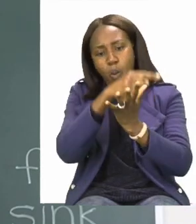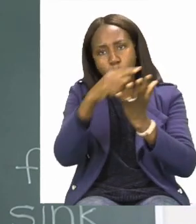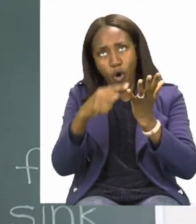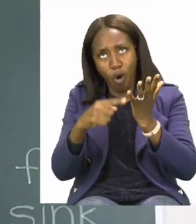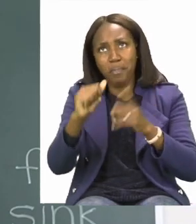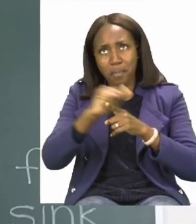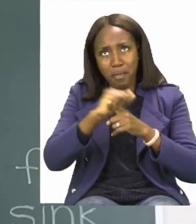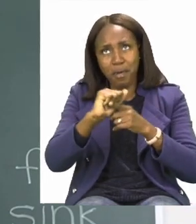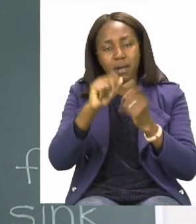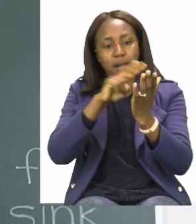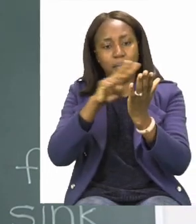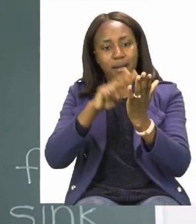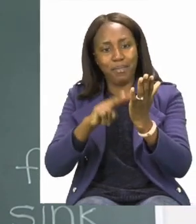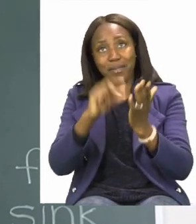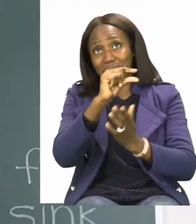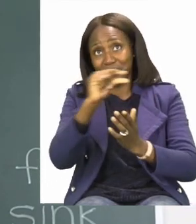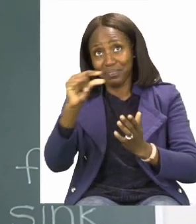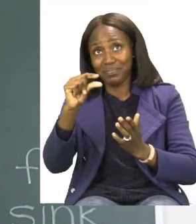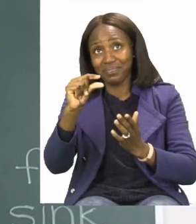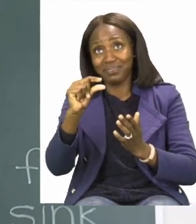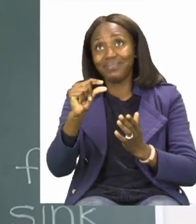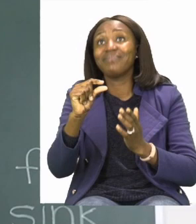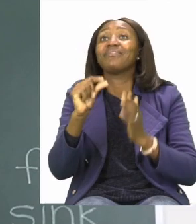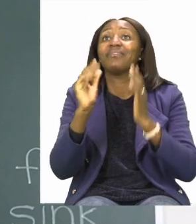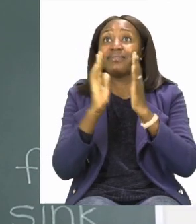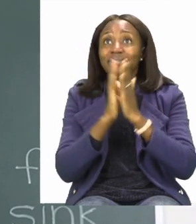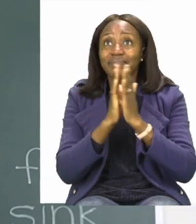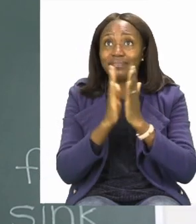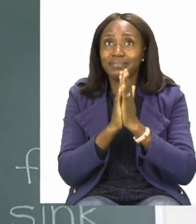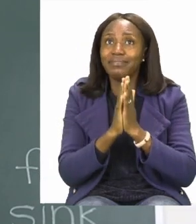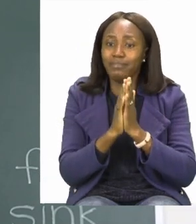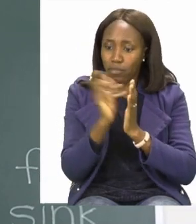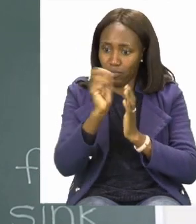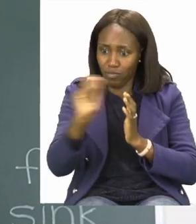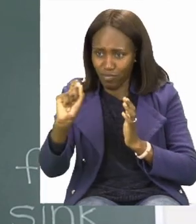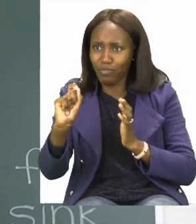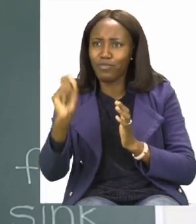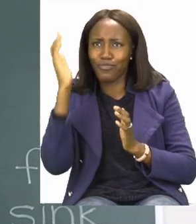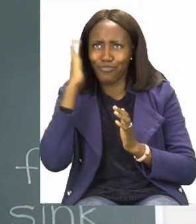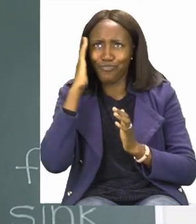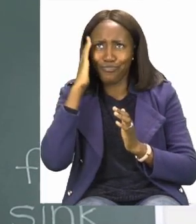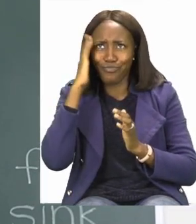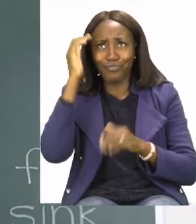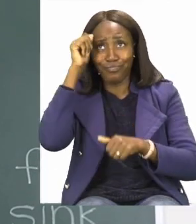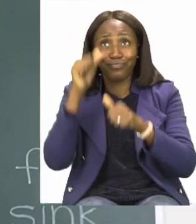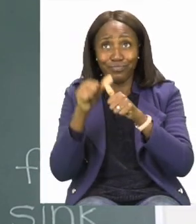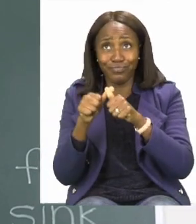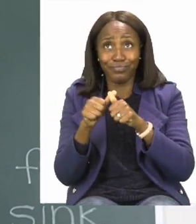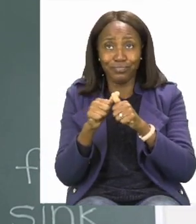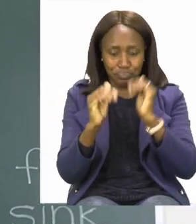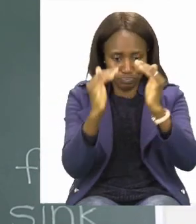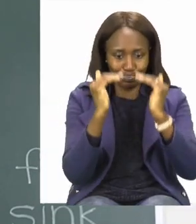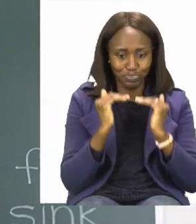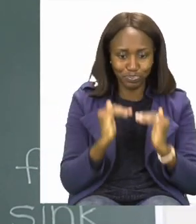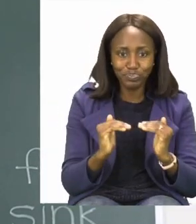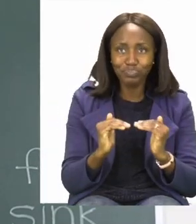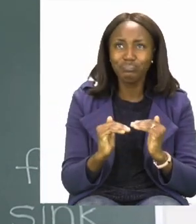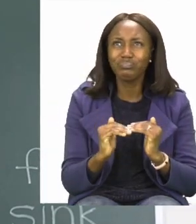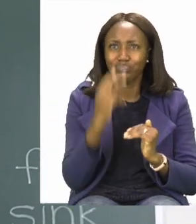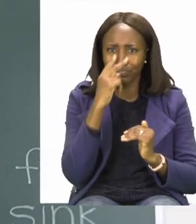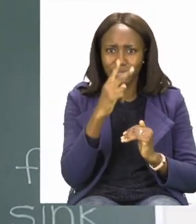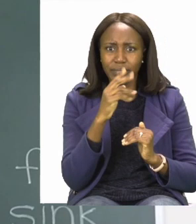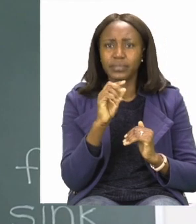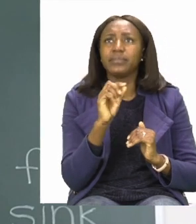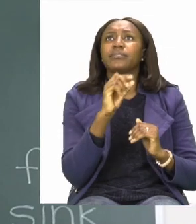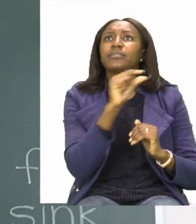traced. Don't forget to also write it down. And because these are the same words for the missing letters, use them as well to try and